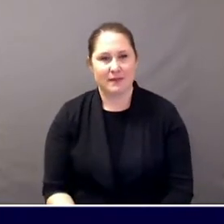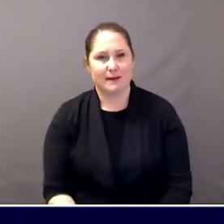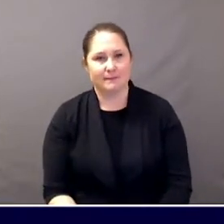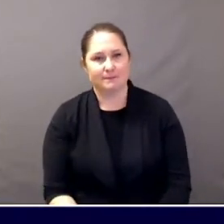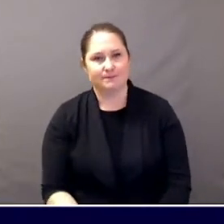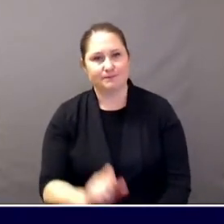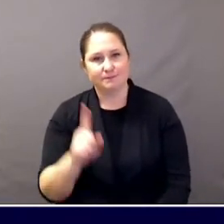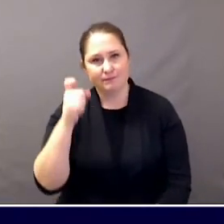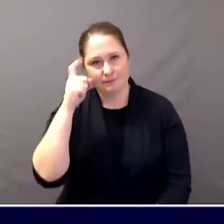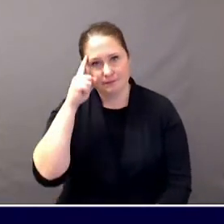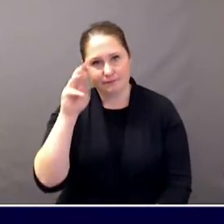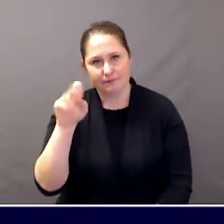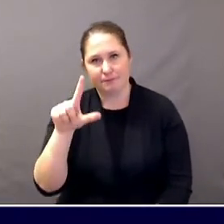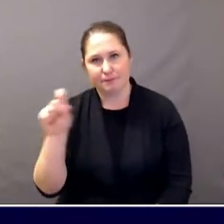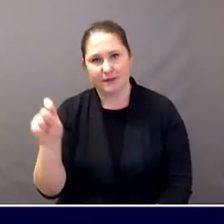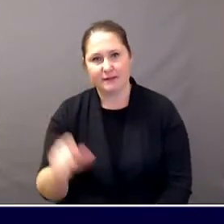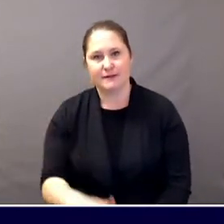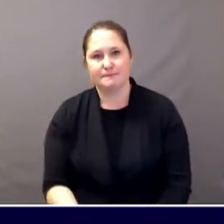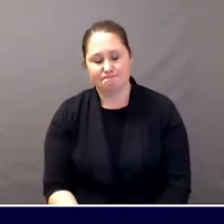the